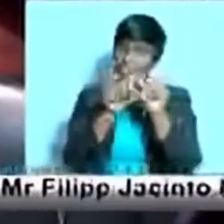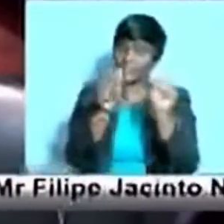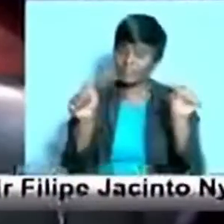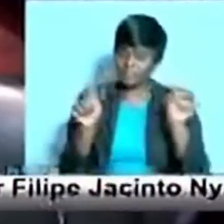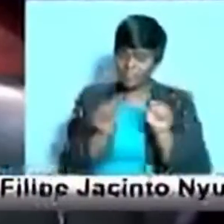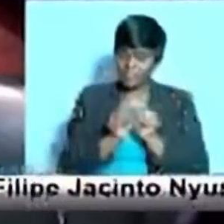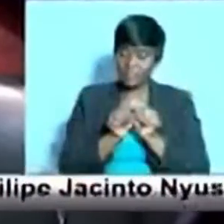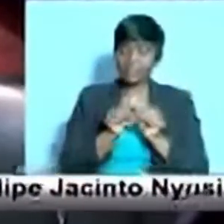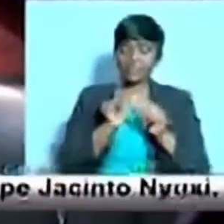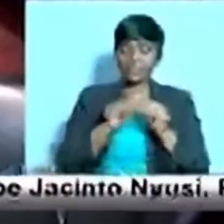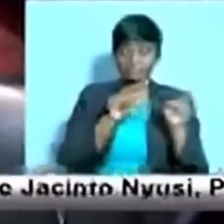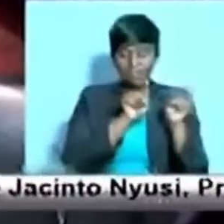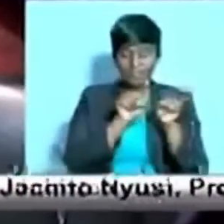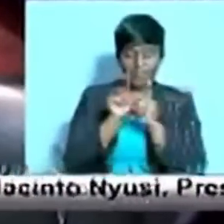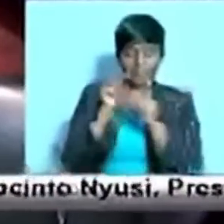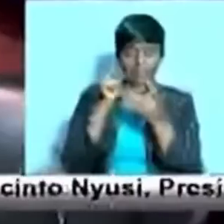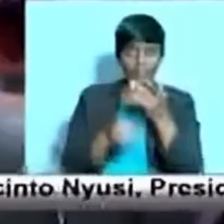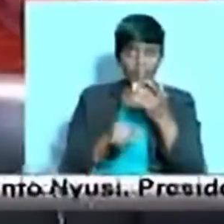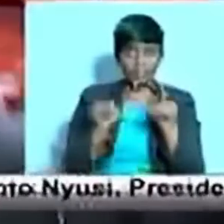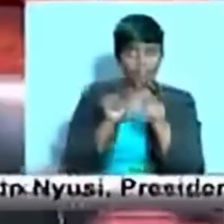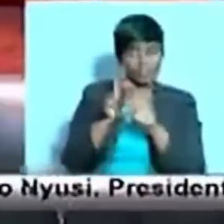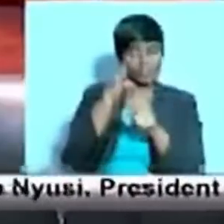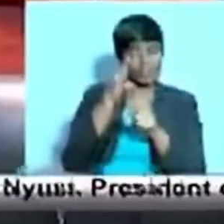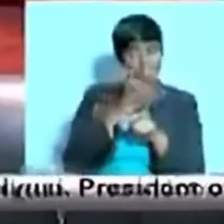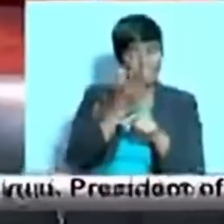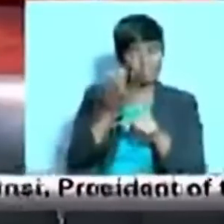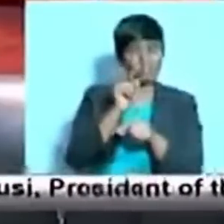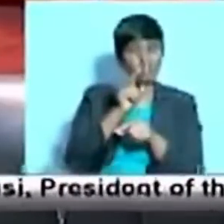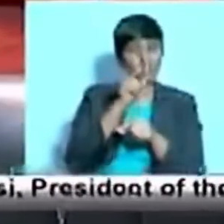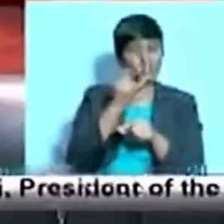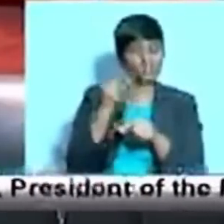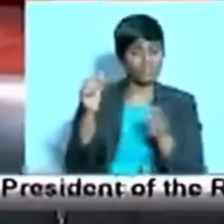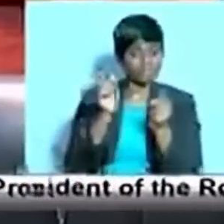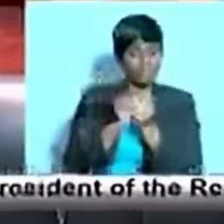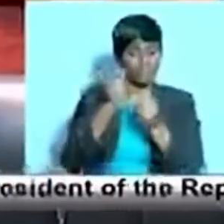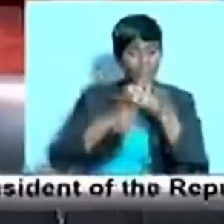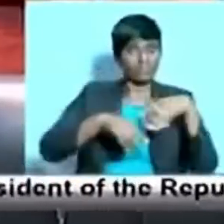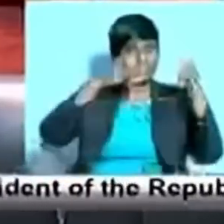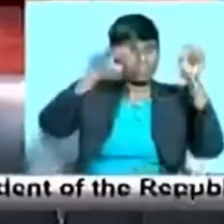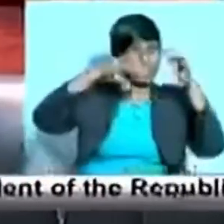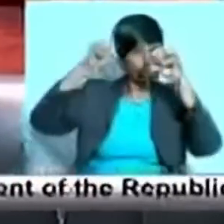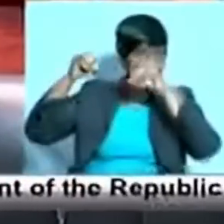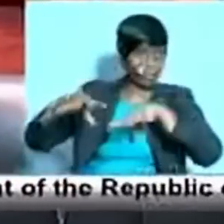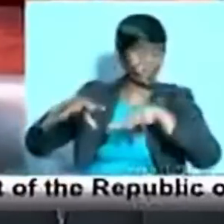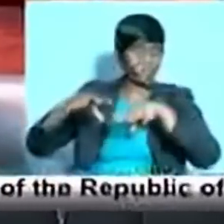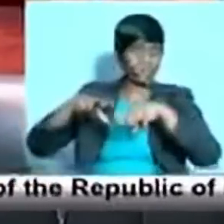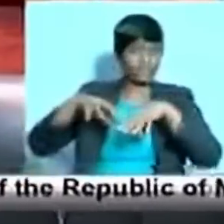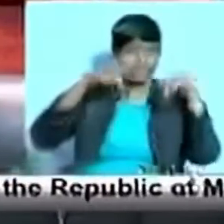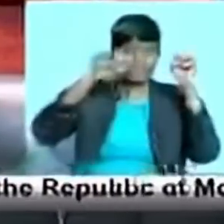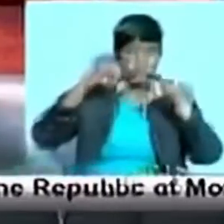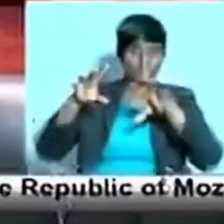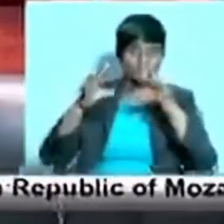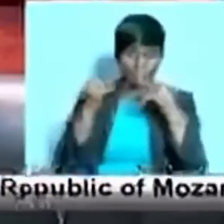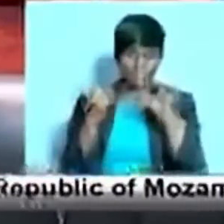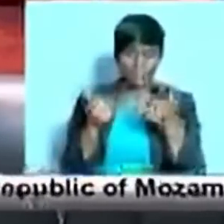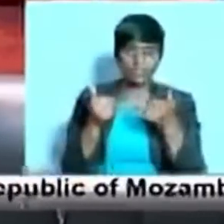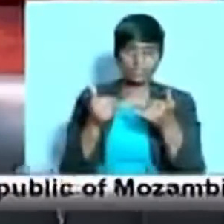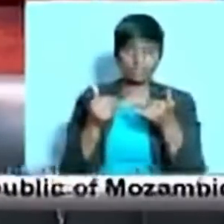general, but also look at the issues to do with electricity. Because right